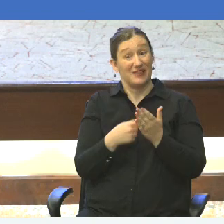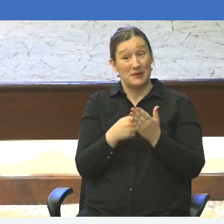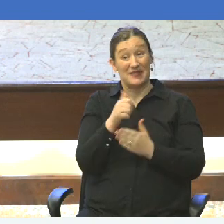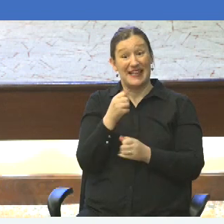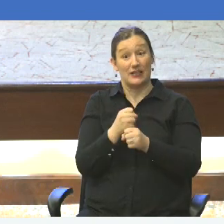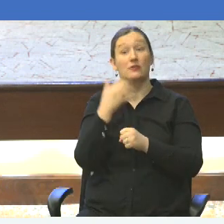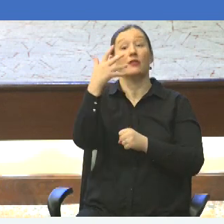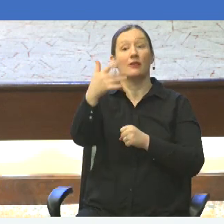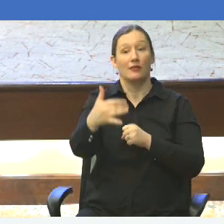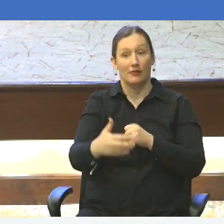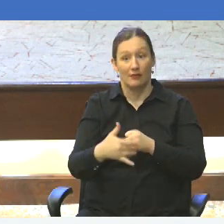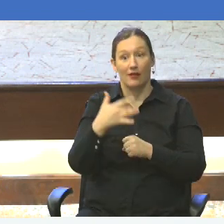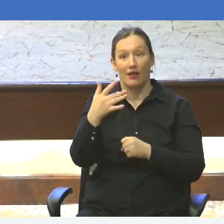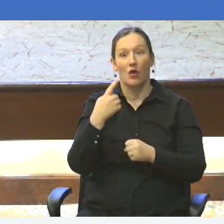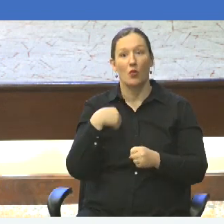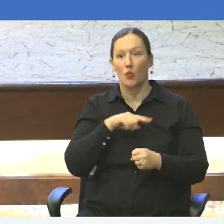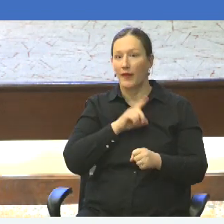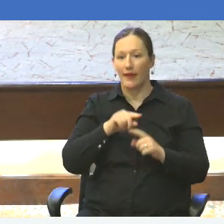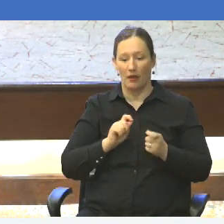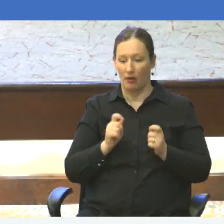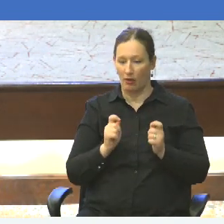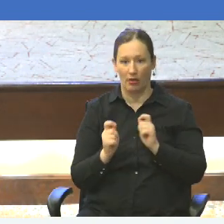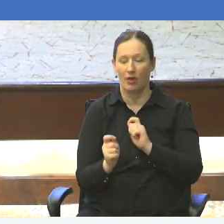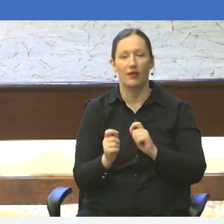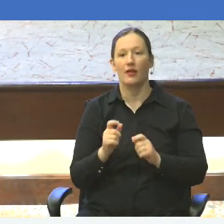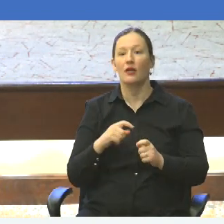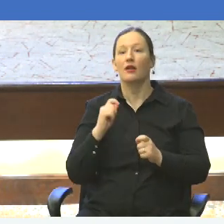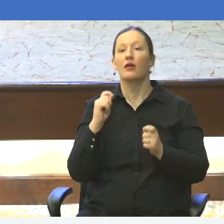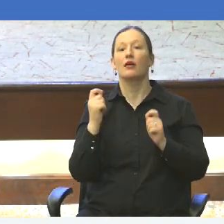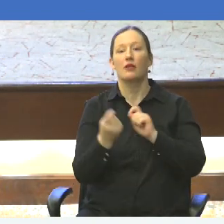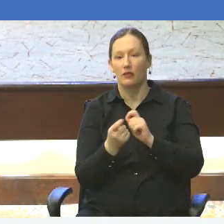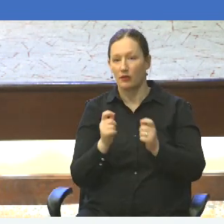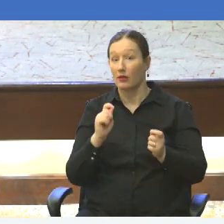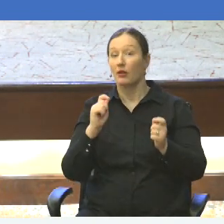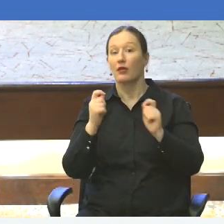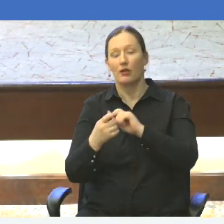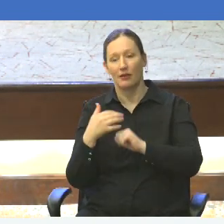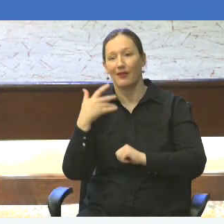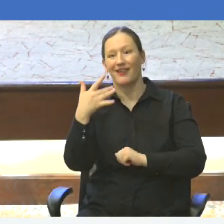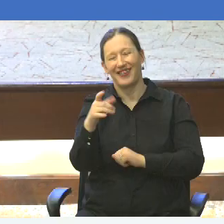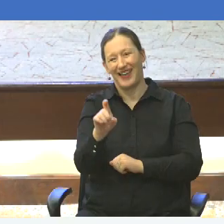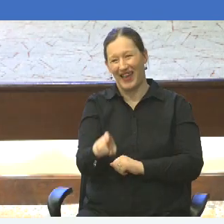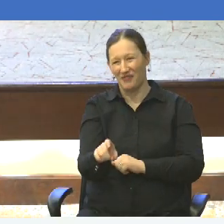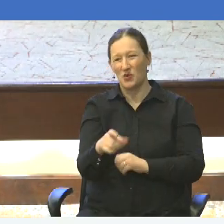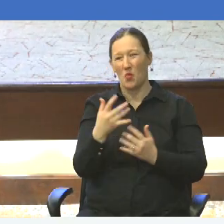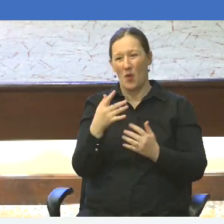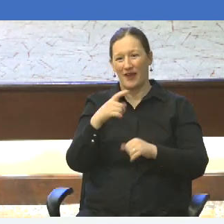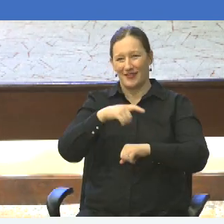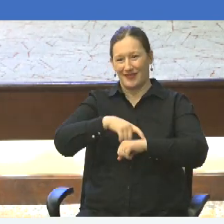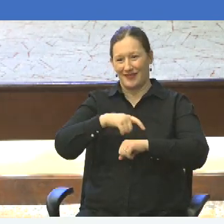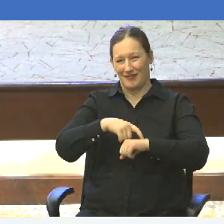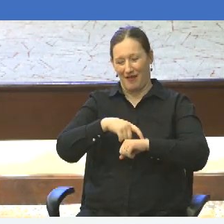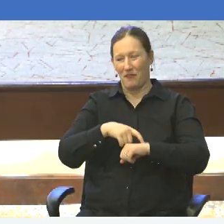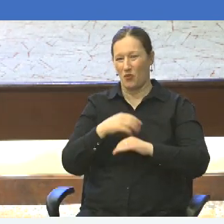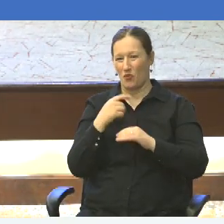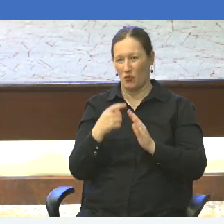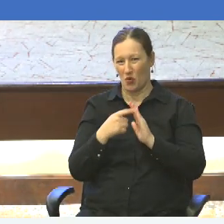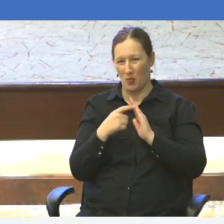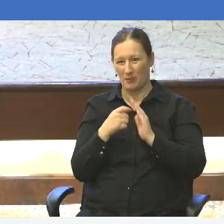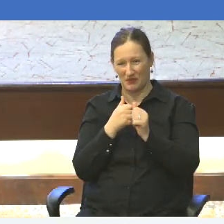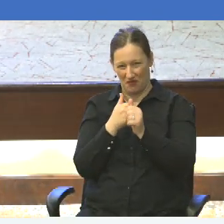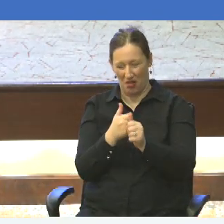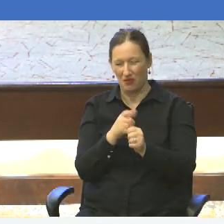There's simply no way for the city to continue to keep its pace up with fair market value if it's not able to make rental